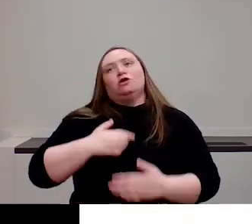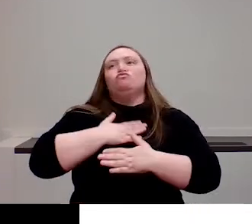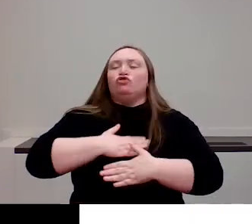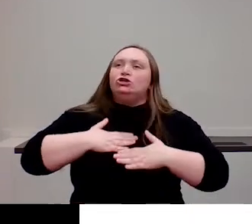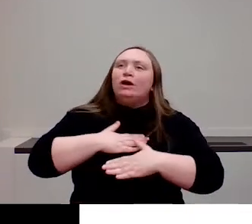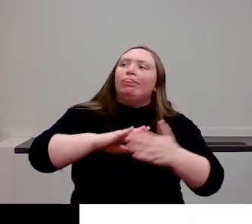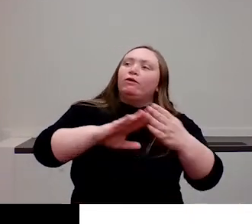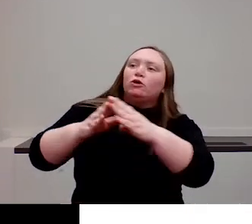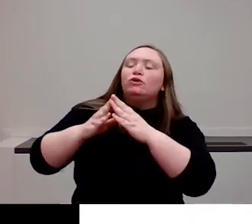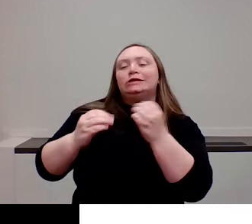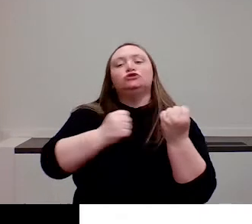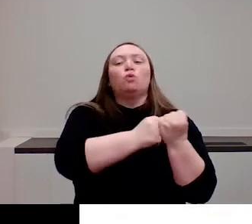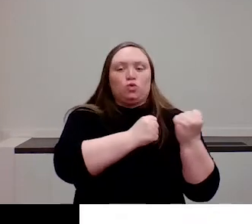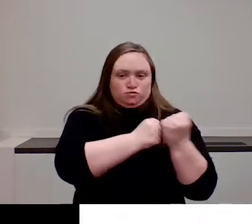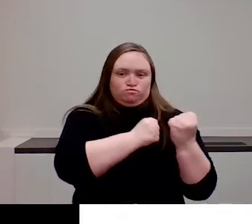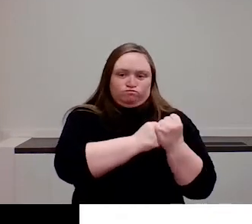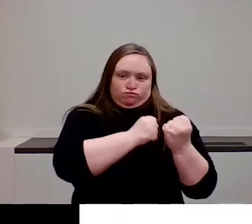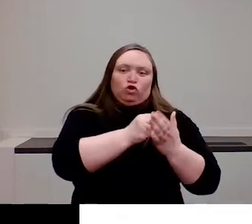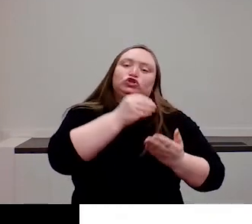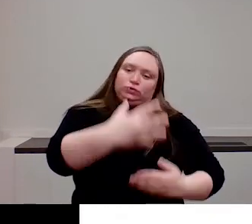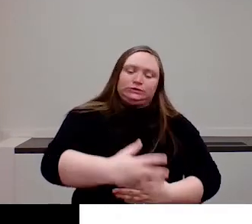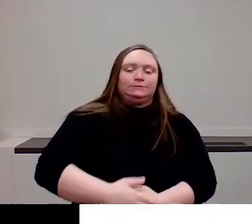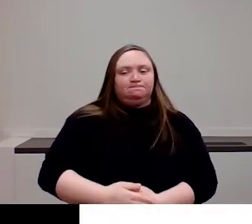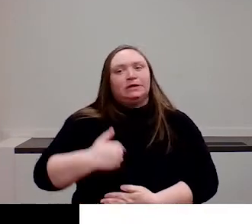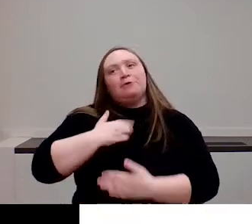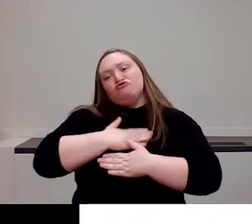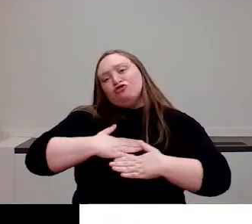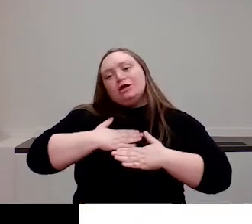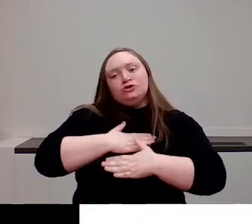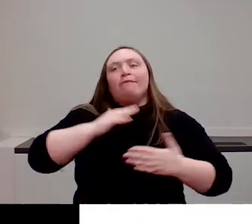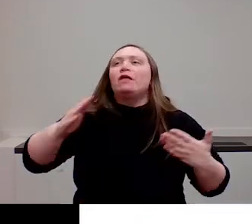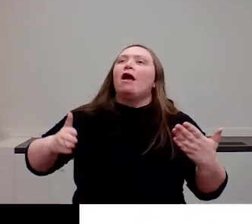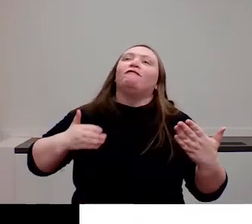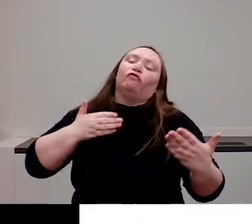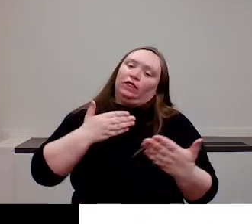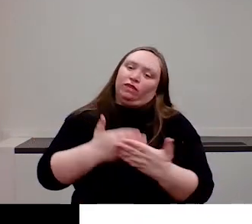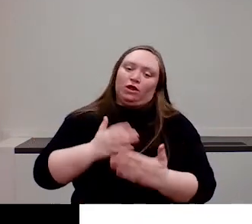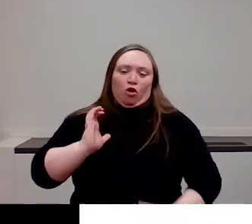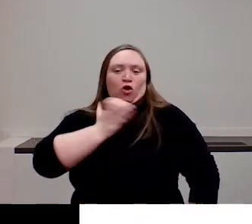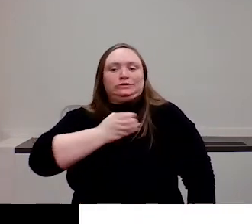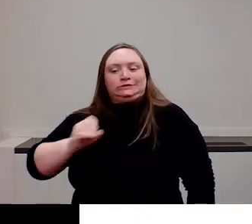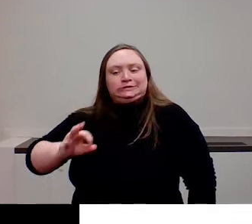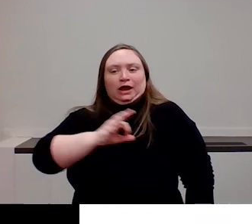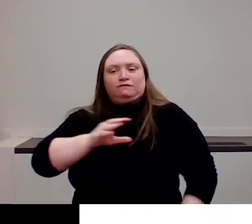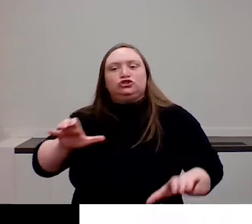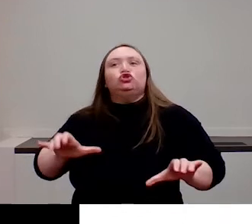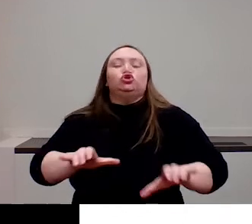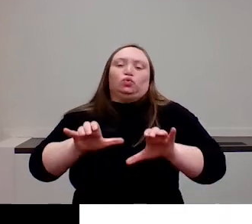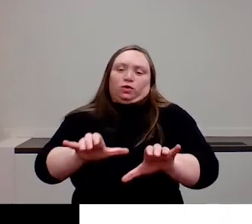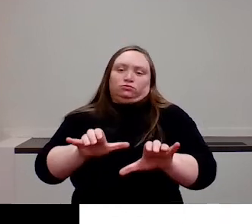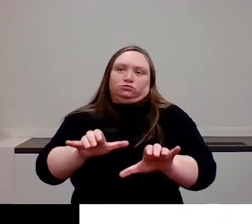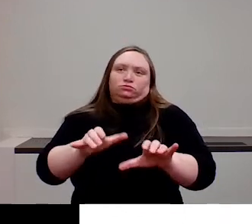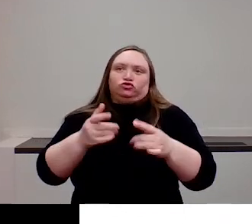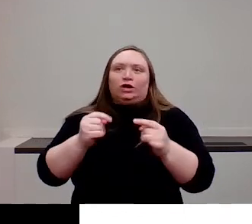the community's continued support of our students. And I appreciate everything that our staff is doing to try to